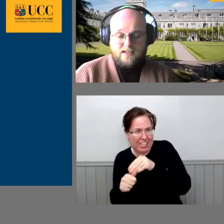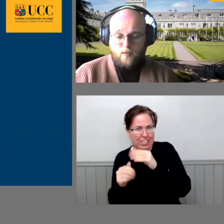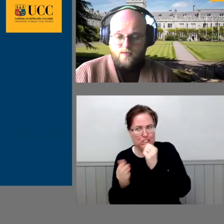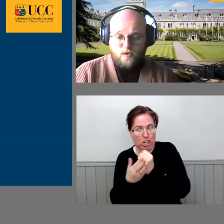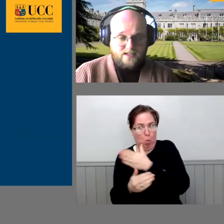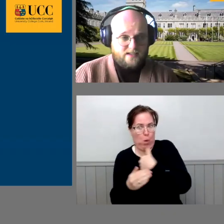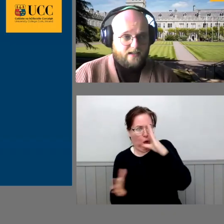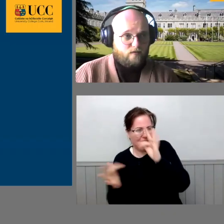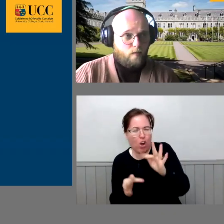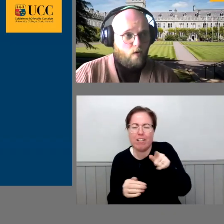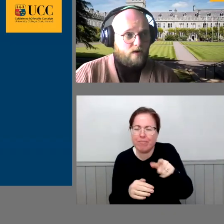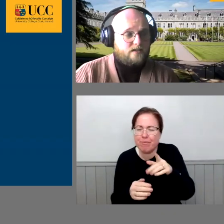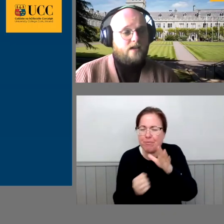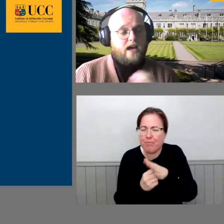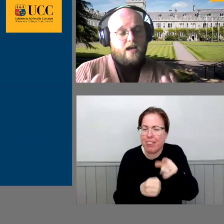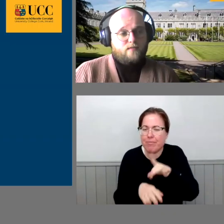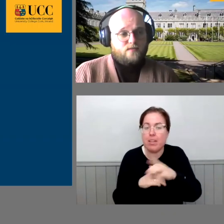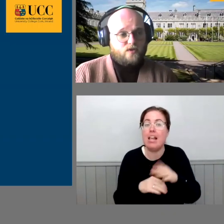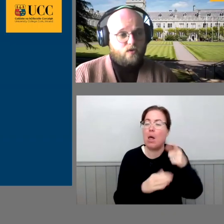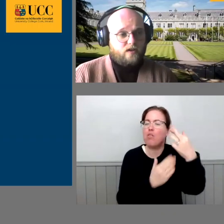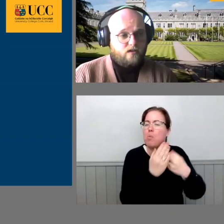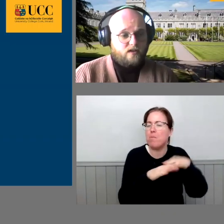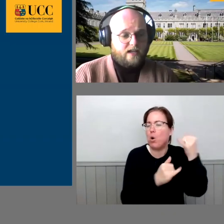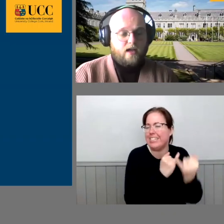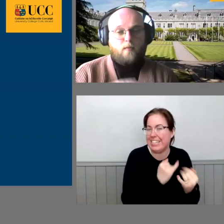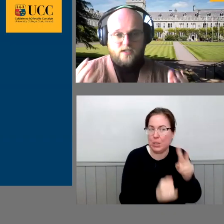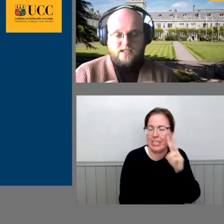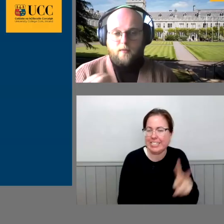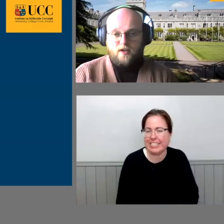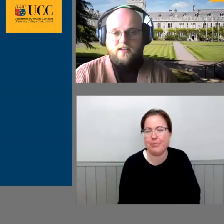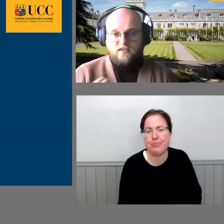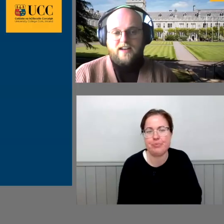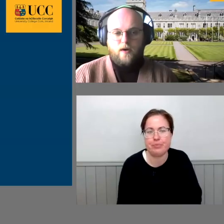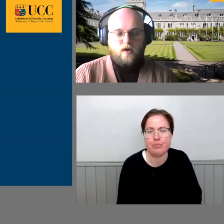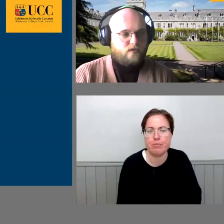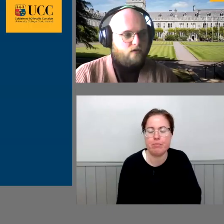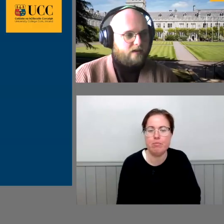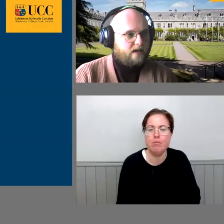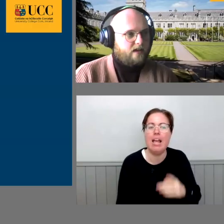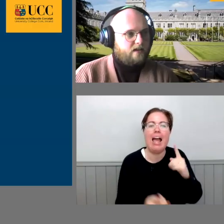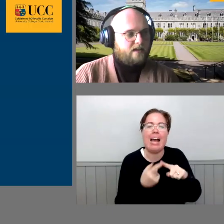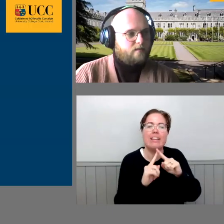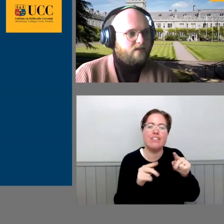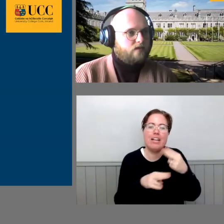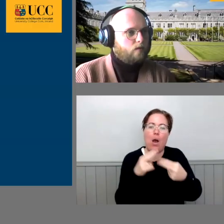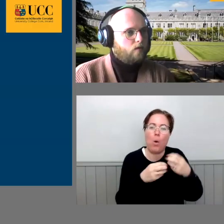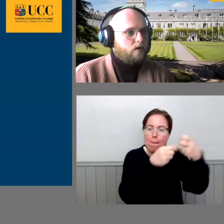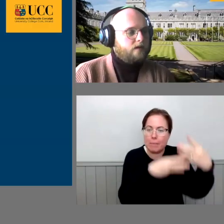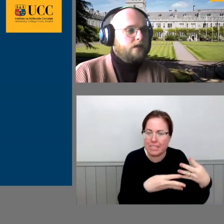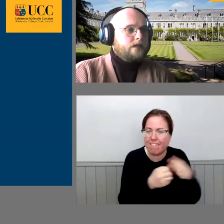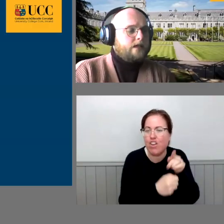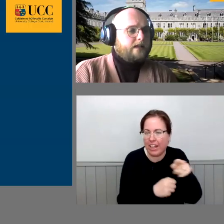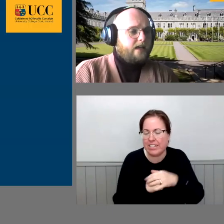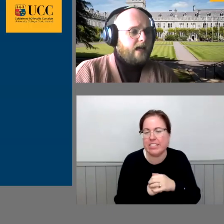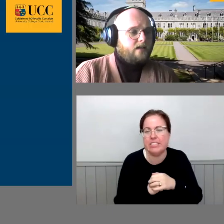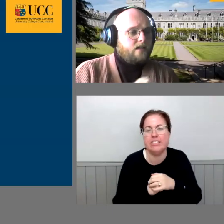Again, this is in much more detail in the report. So you can get a lot more detail about the different outcomes for that in that specific